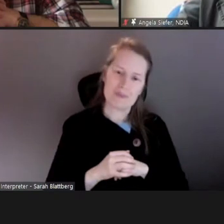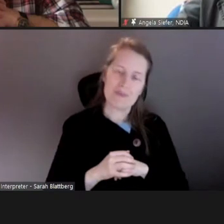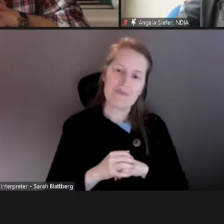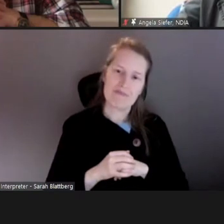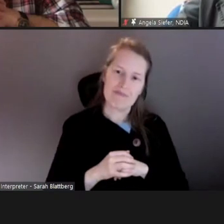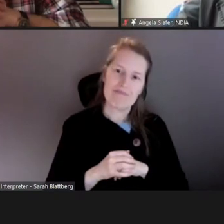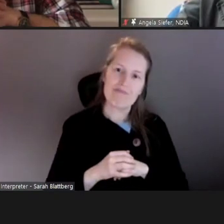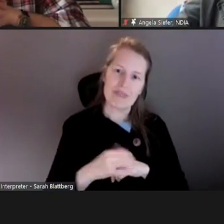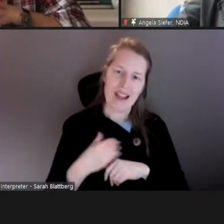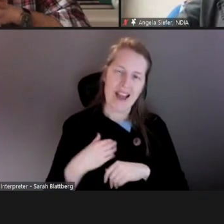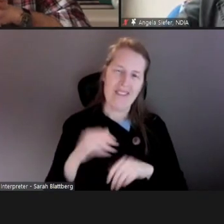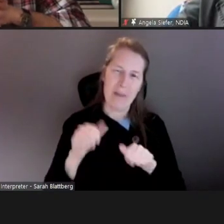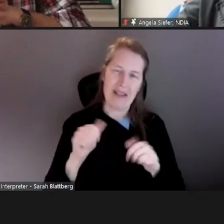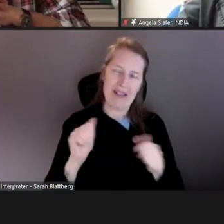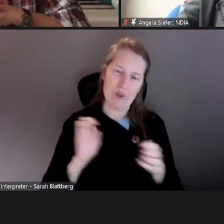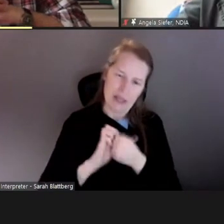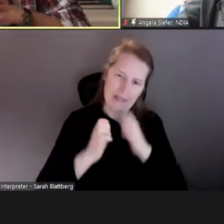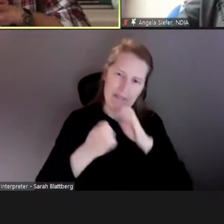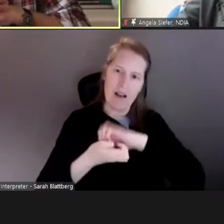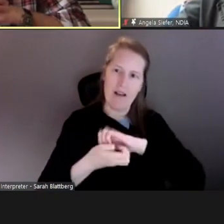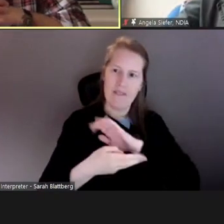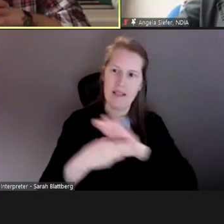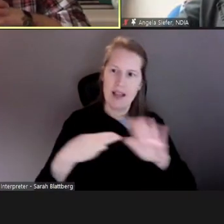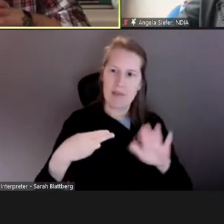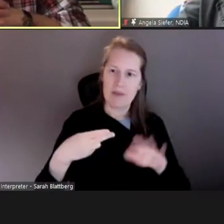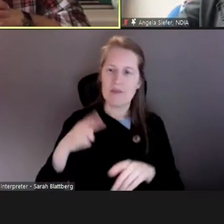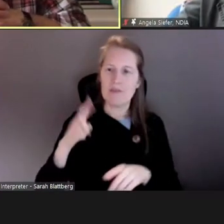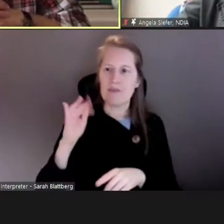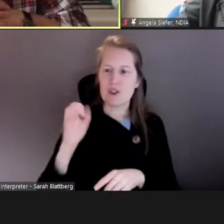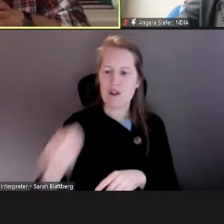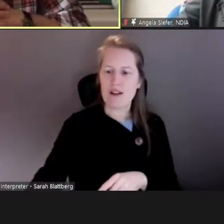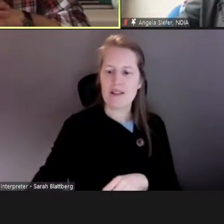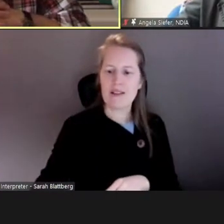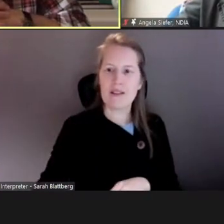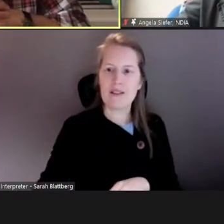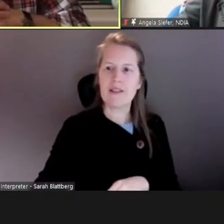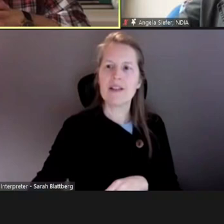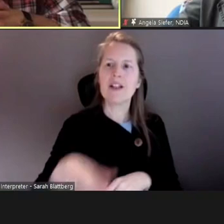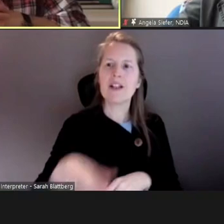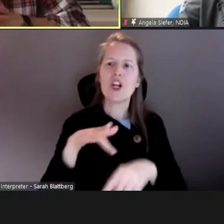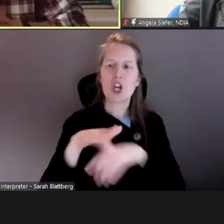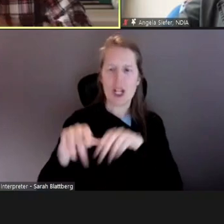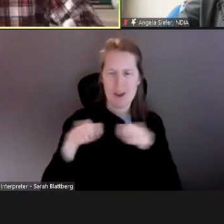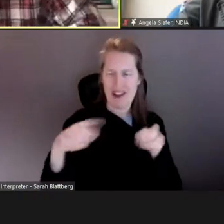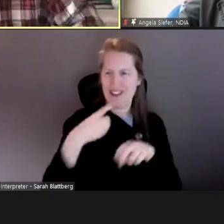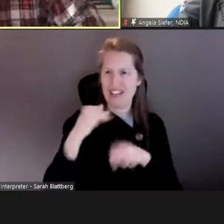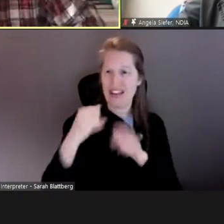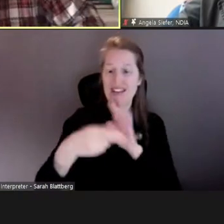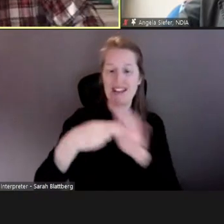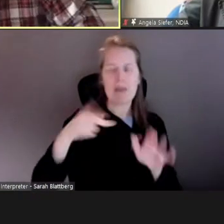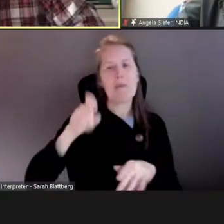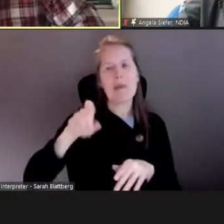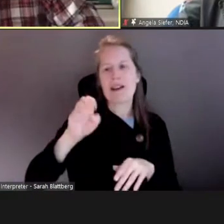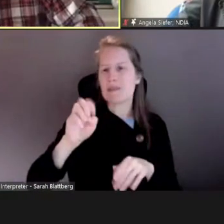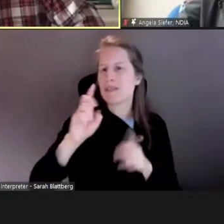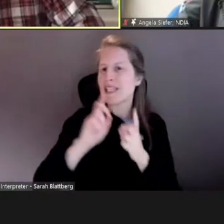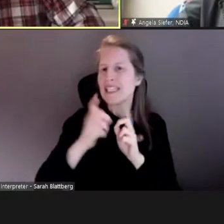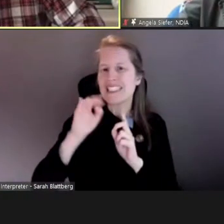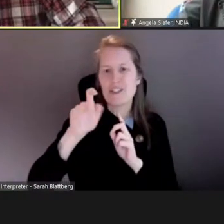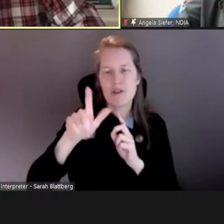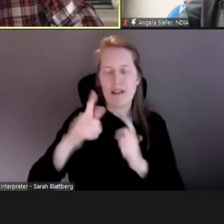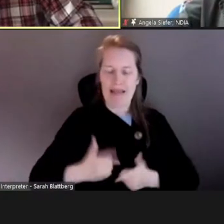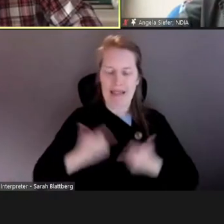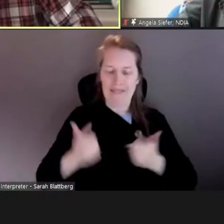ability to evolve. That's why the label itself, and earlier panels touched upon this, needs to be digital. It needs to be a living document.